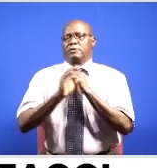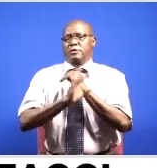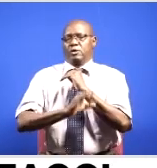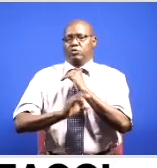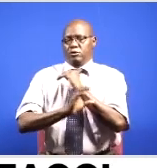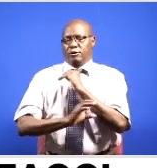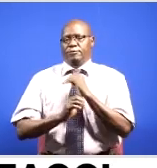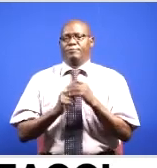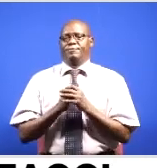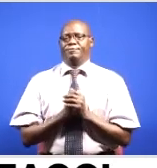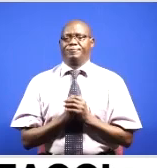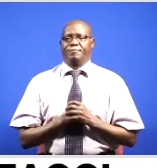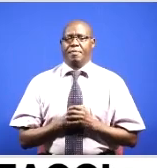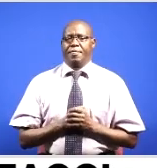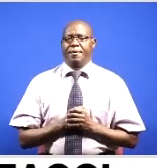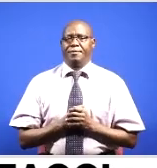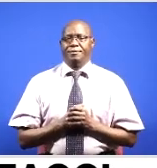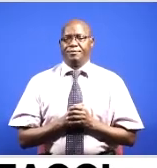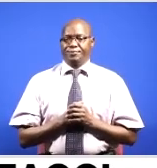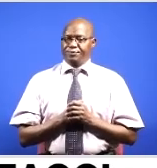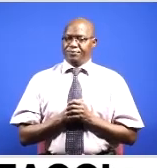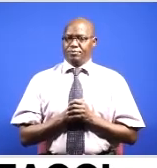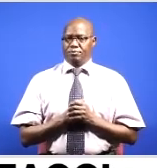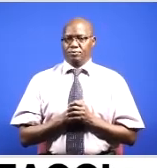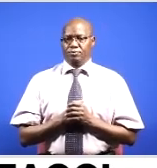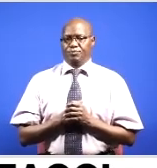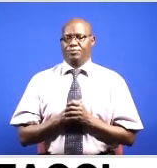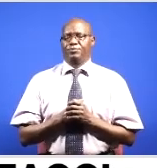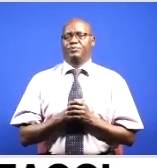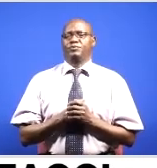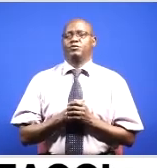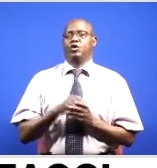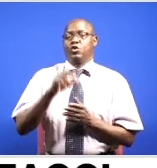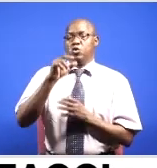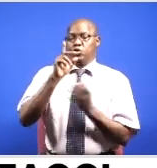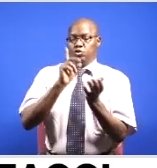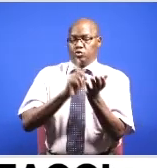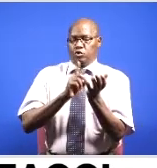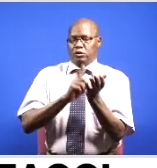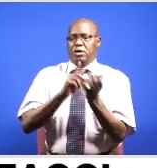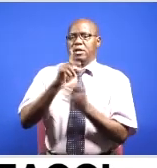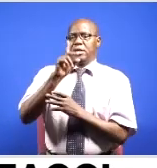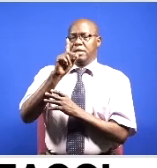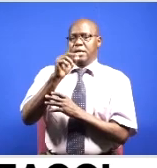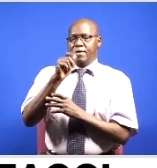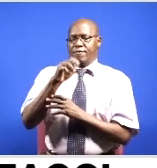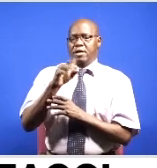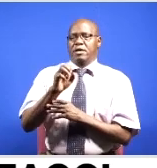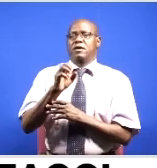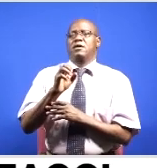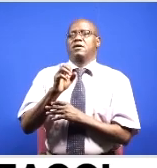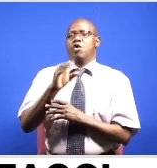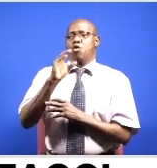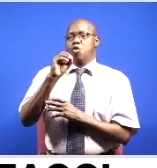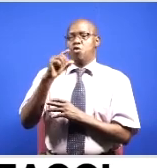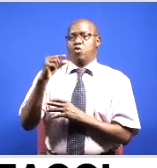with the following report. Dr. David Oginde, the former Crisis the Answer Ministry CITAM presiding